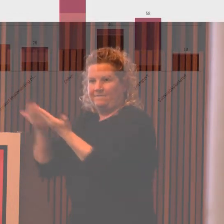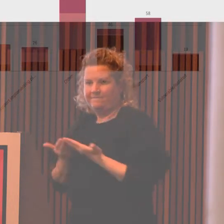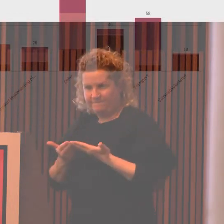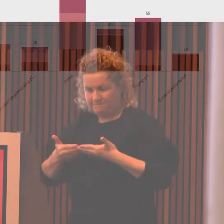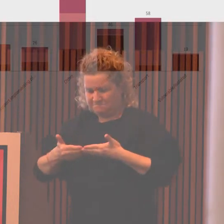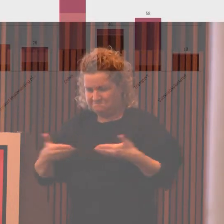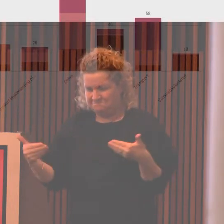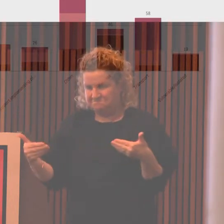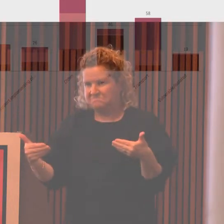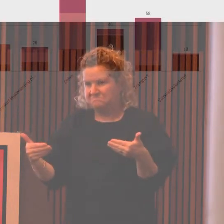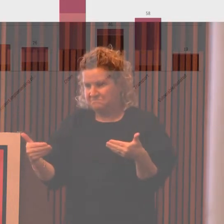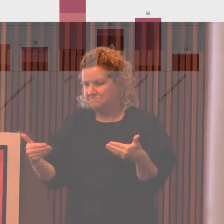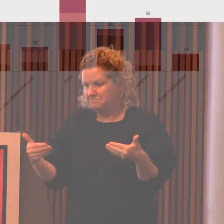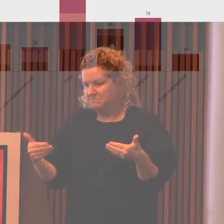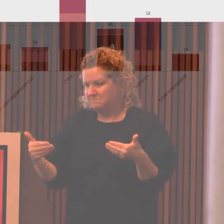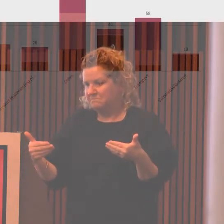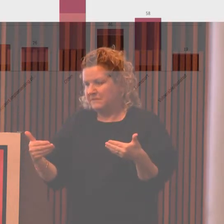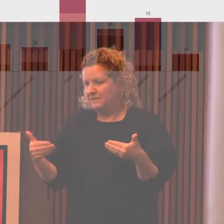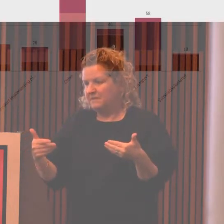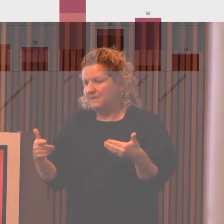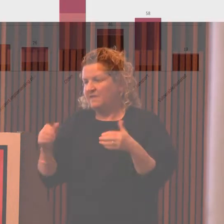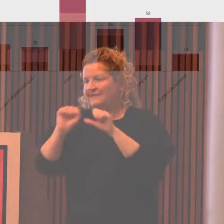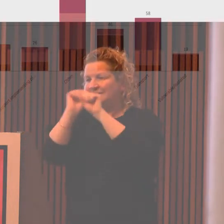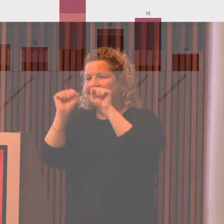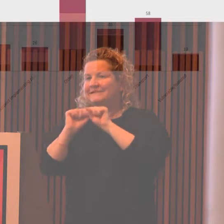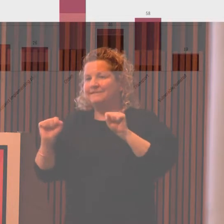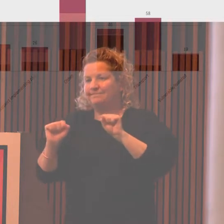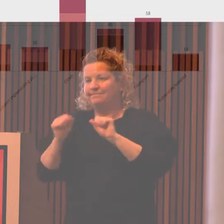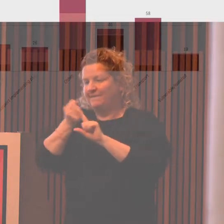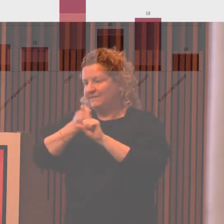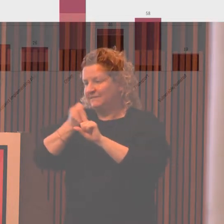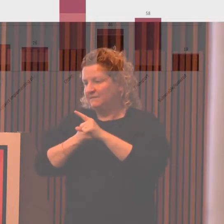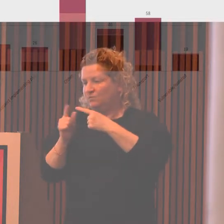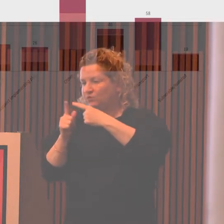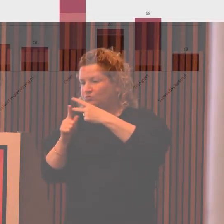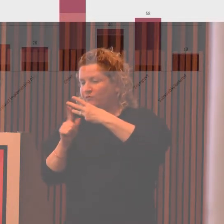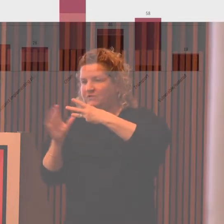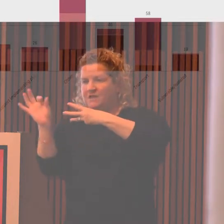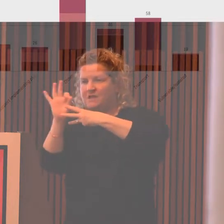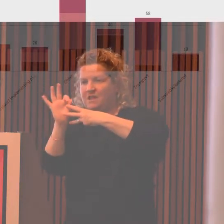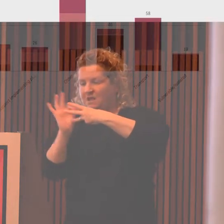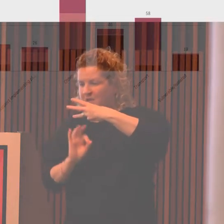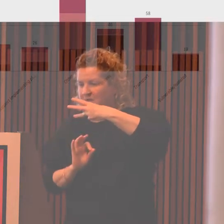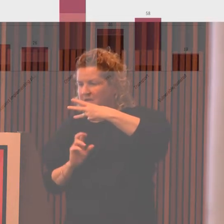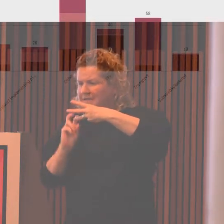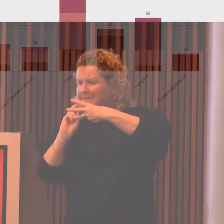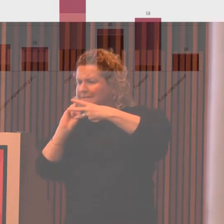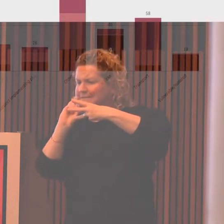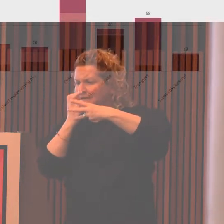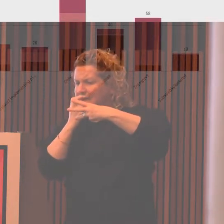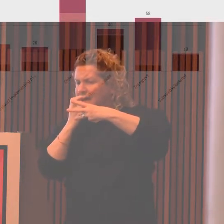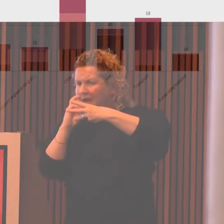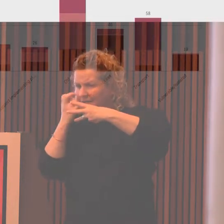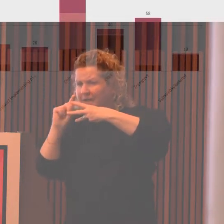about systemic advocacy. So those three colours refer to the darkest pink, purple one